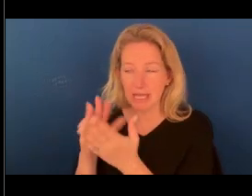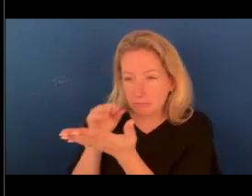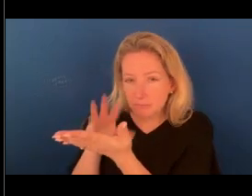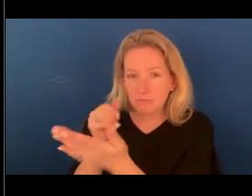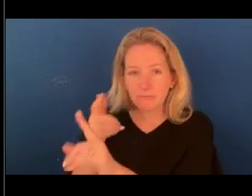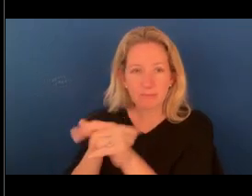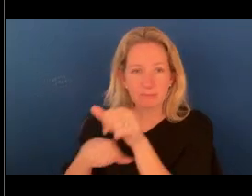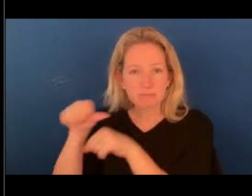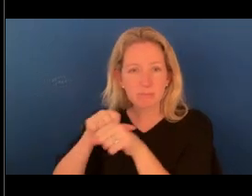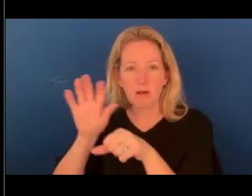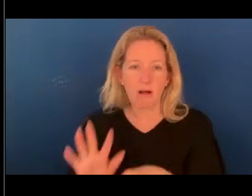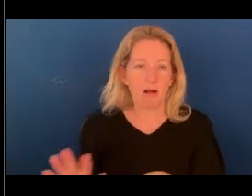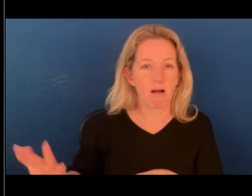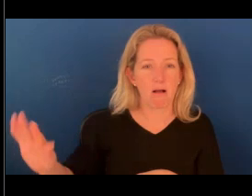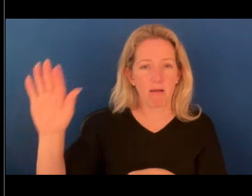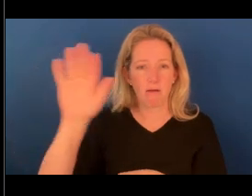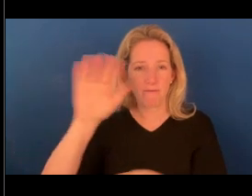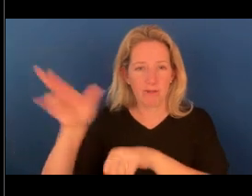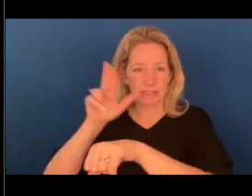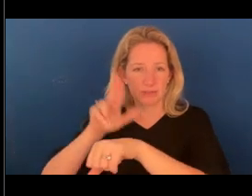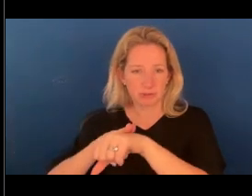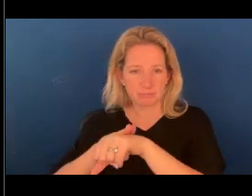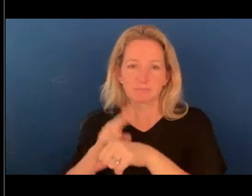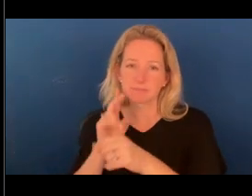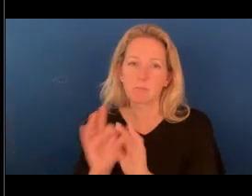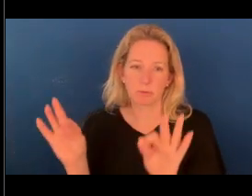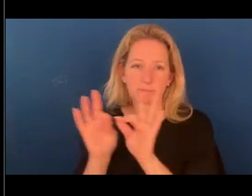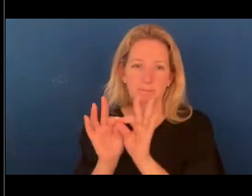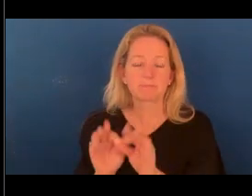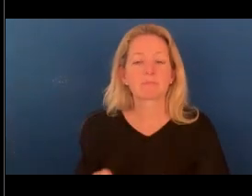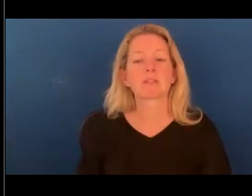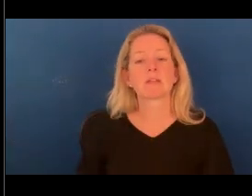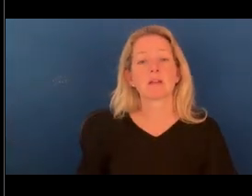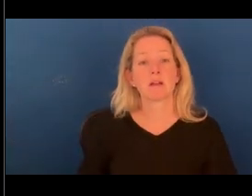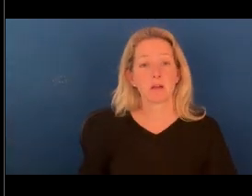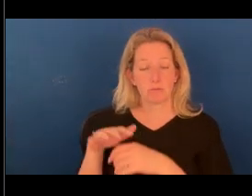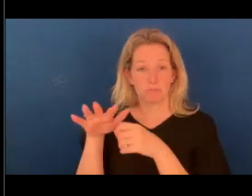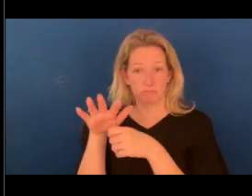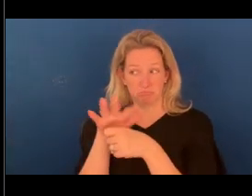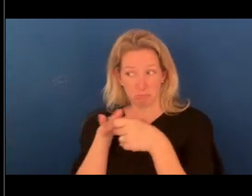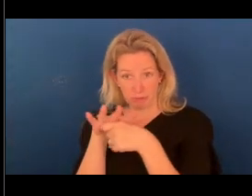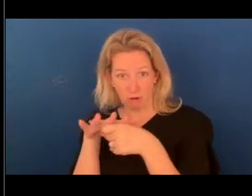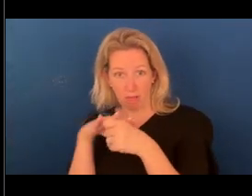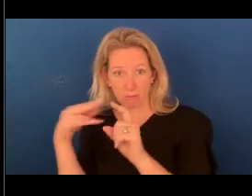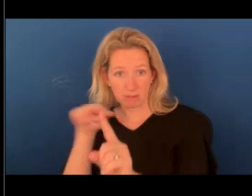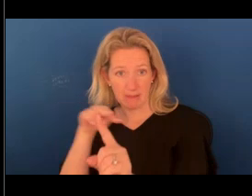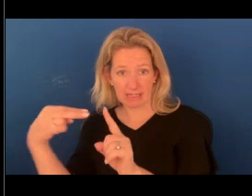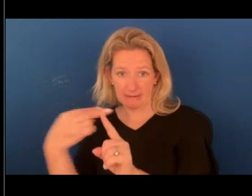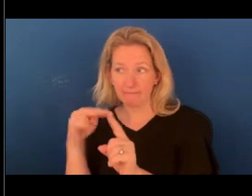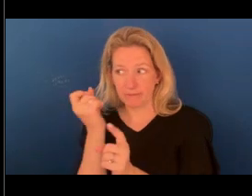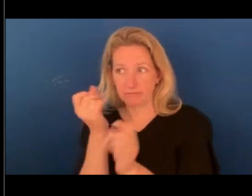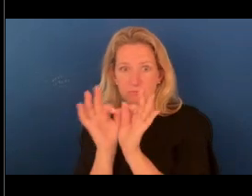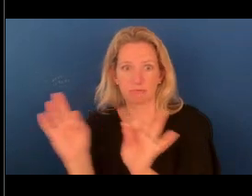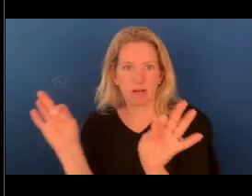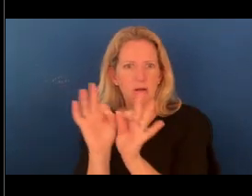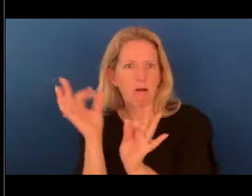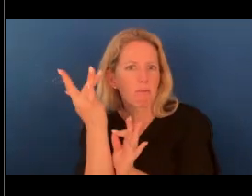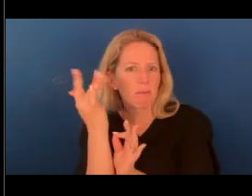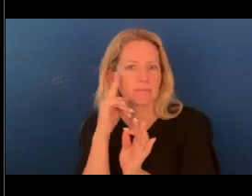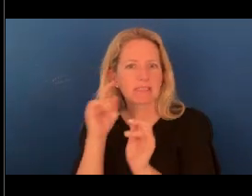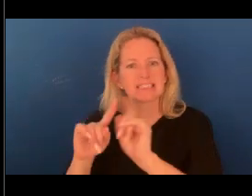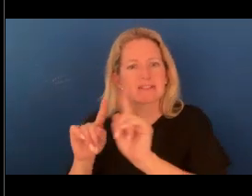regional coordination role is an important place. The regional perspectives are critical because debris issues differ from place to place around